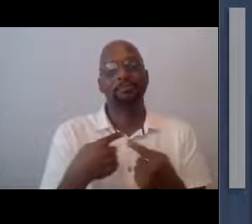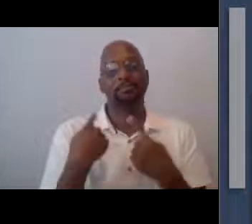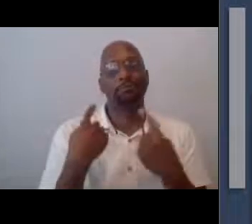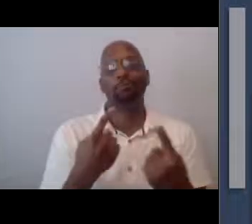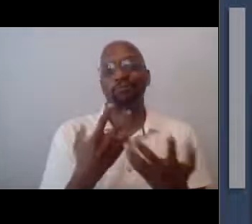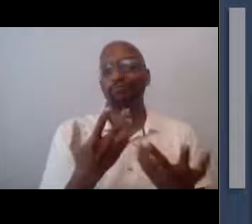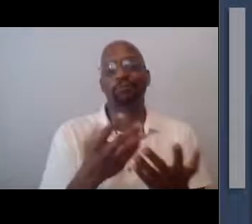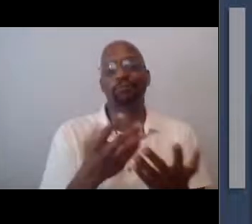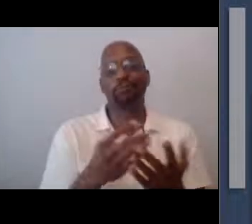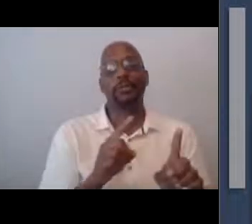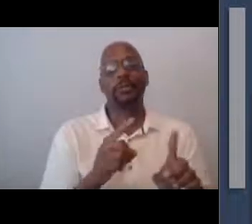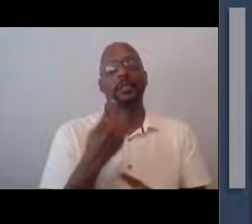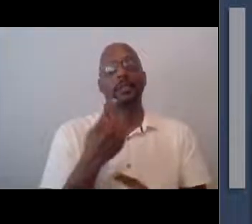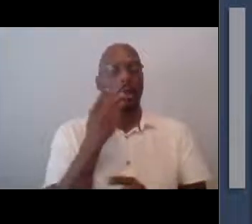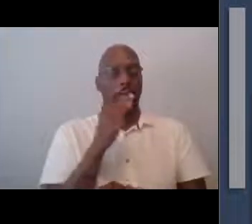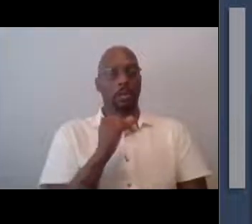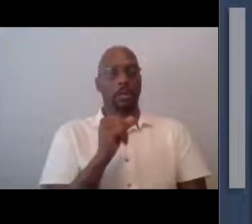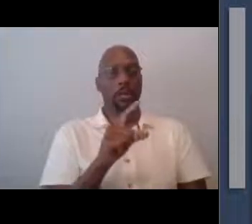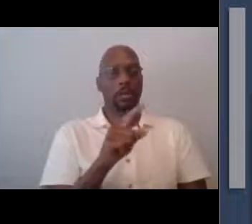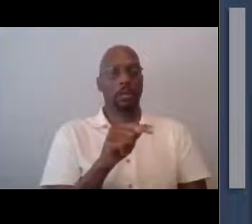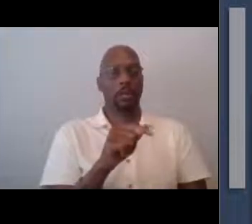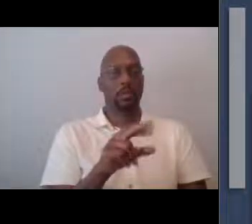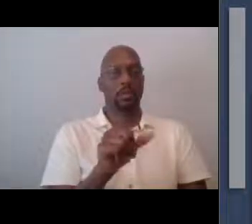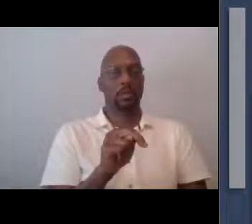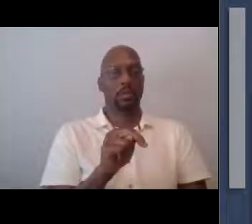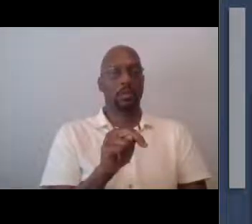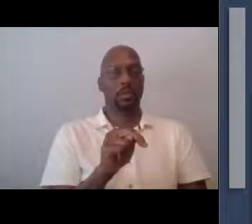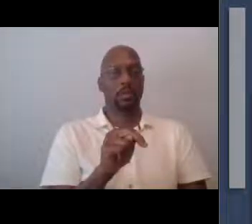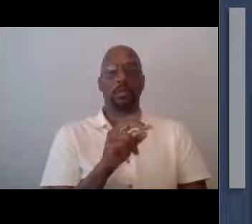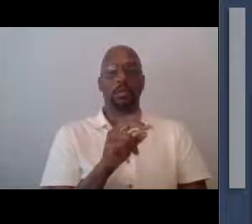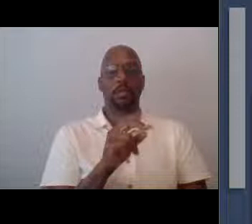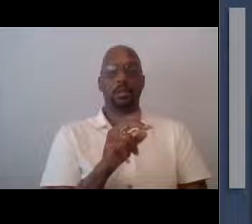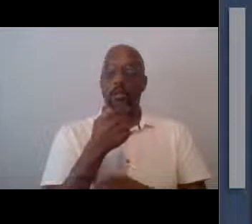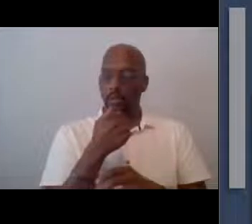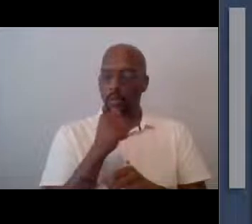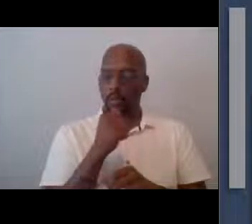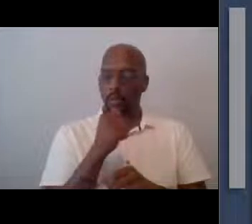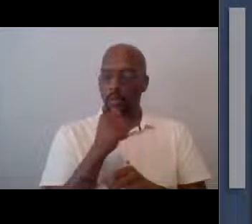that Caltrans is it's on the forefront of what they're dealing with. So.